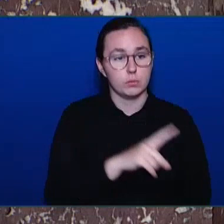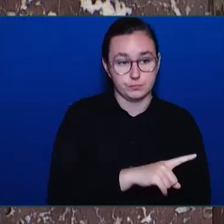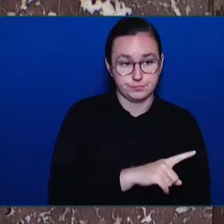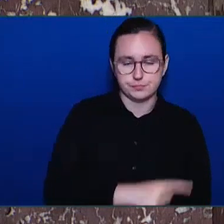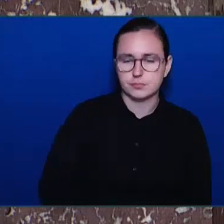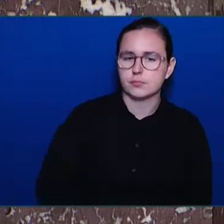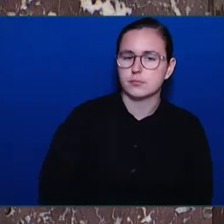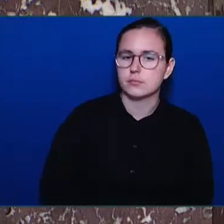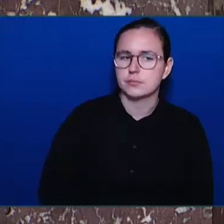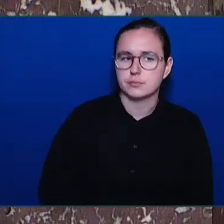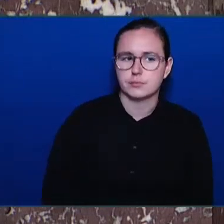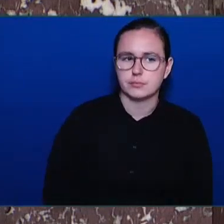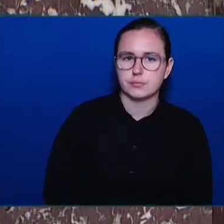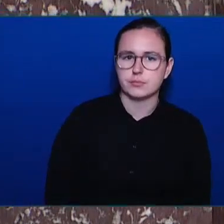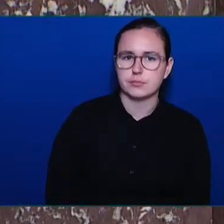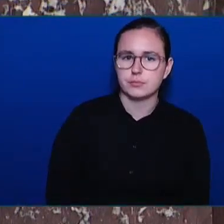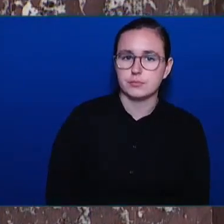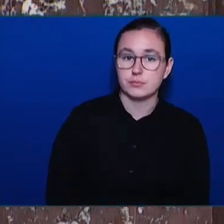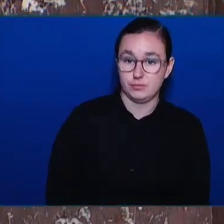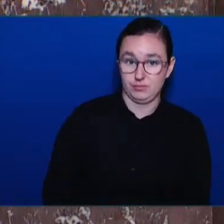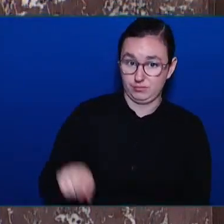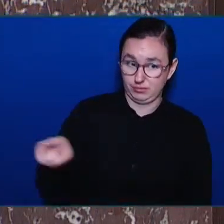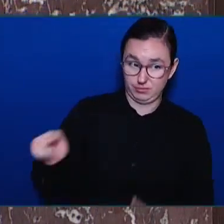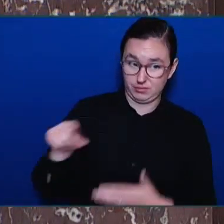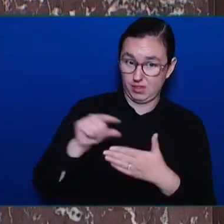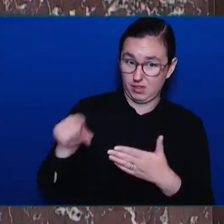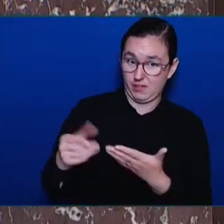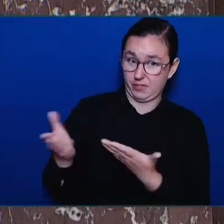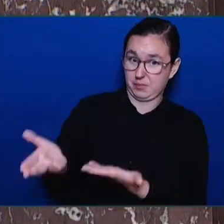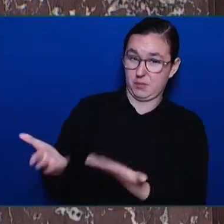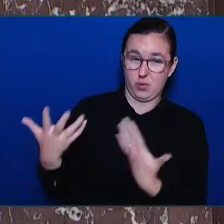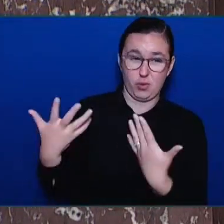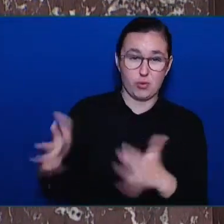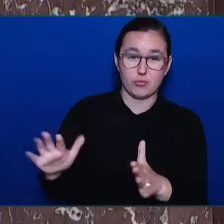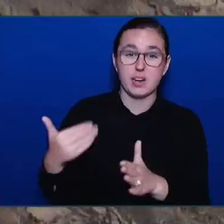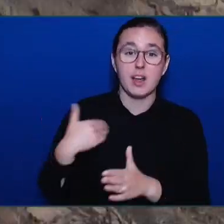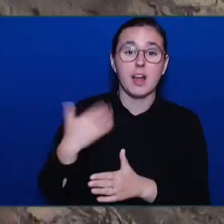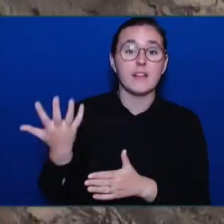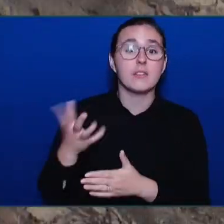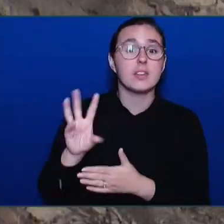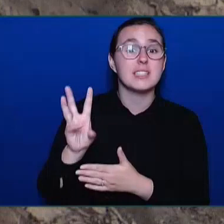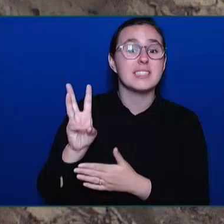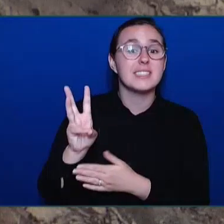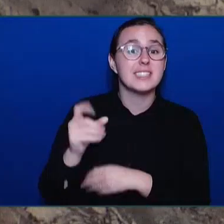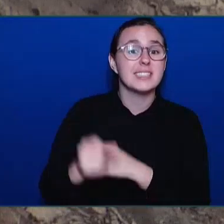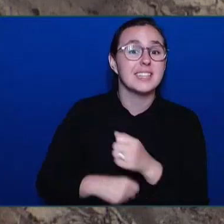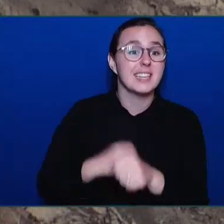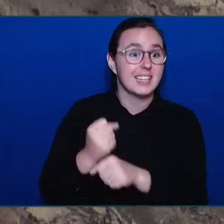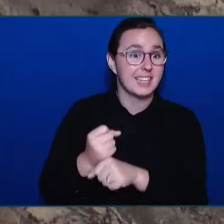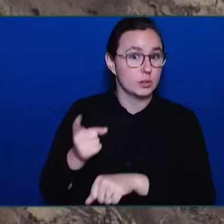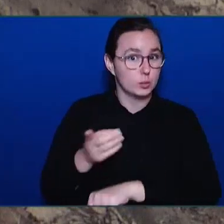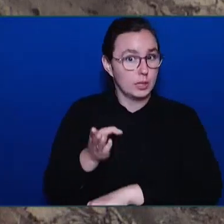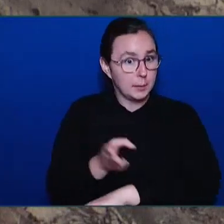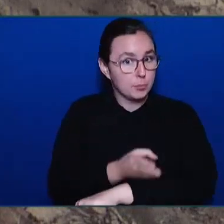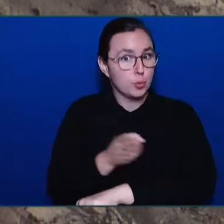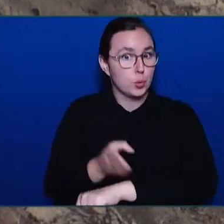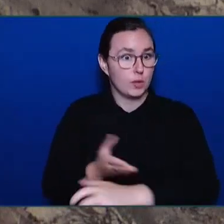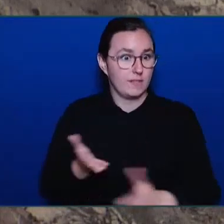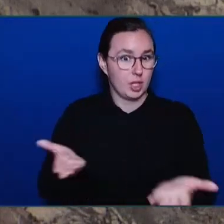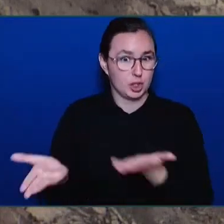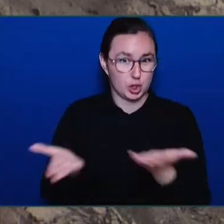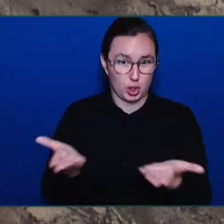put services in place, but has utterly failed to do that work. They have failed, Mr. Speaker, to do even the most